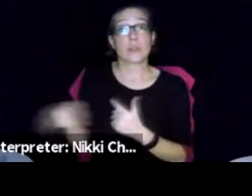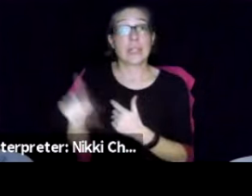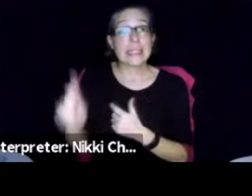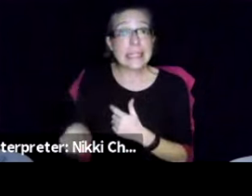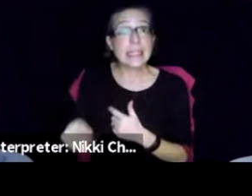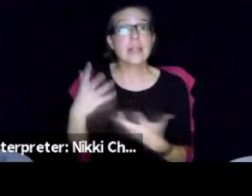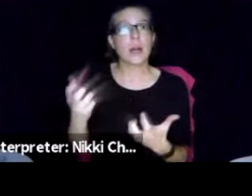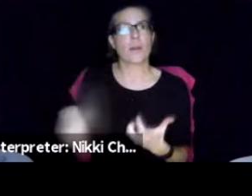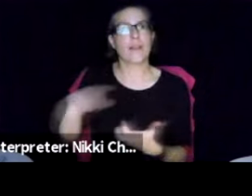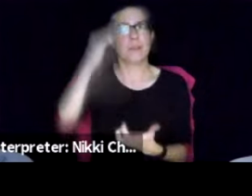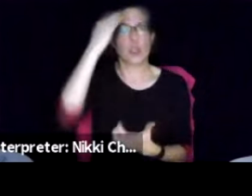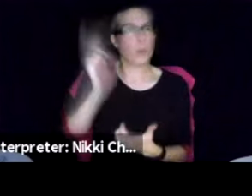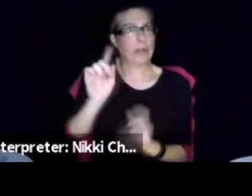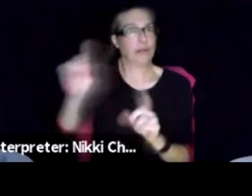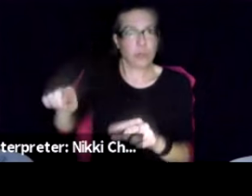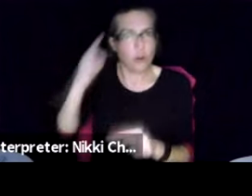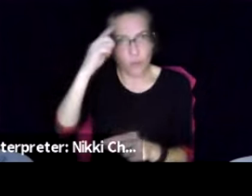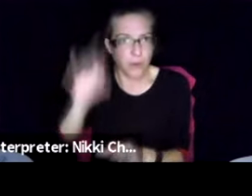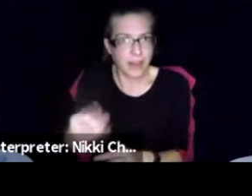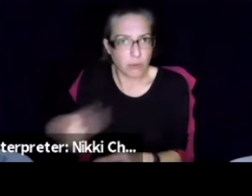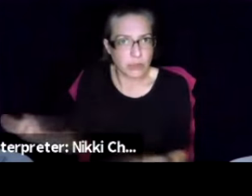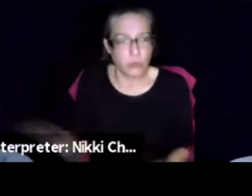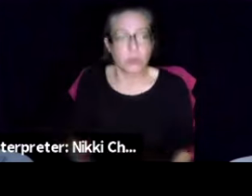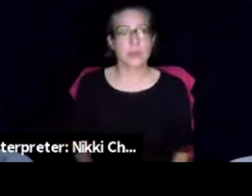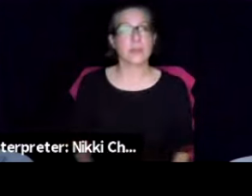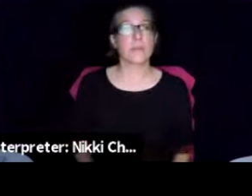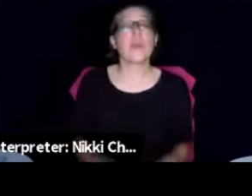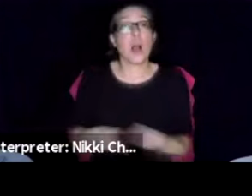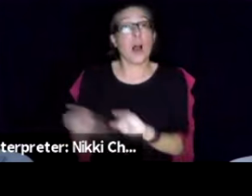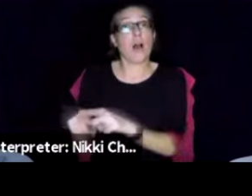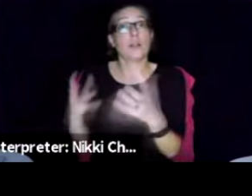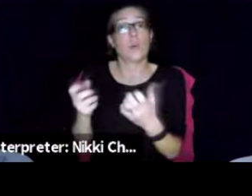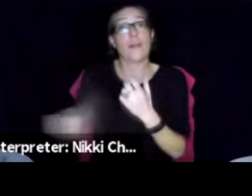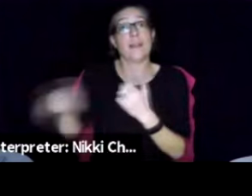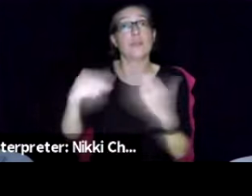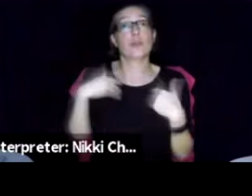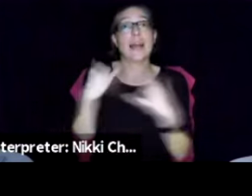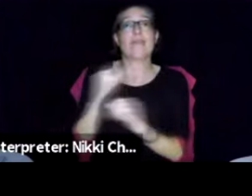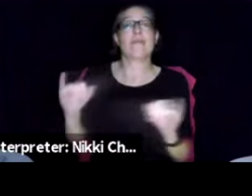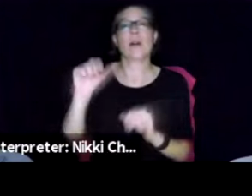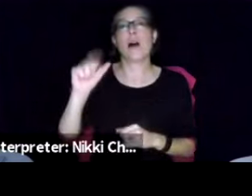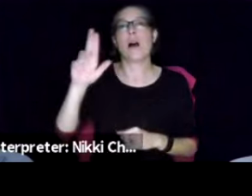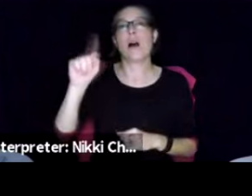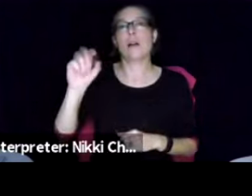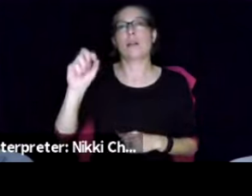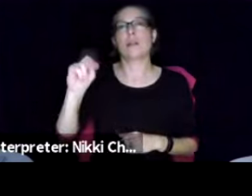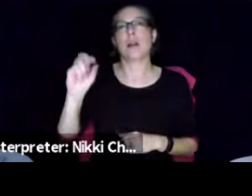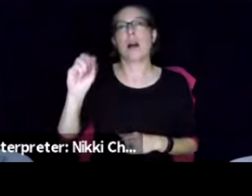to go. I also want them to have autonomy, know that they have autonomy over their own bodies and their own